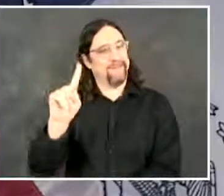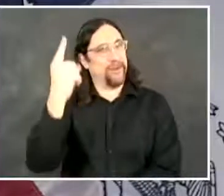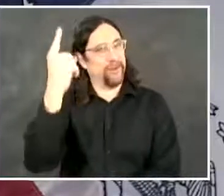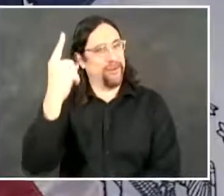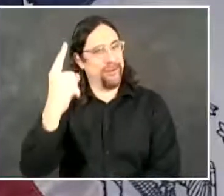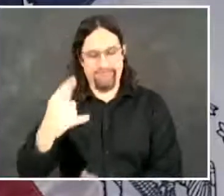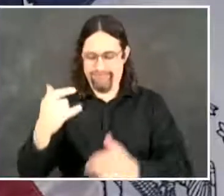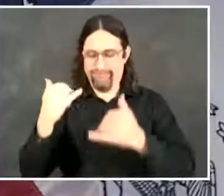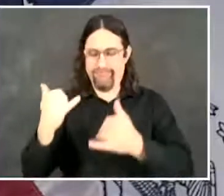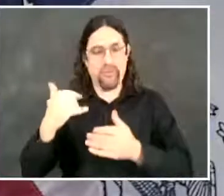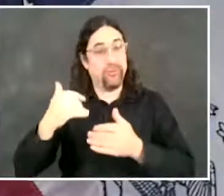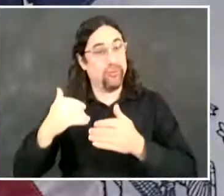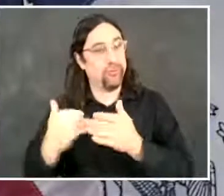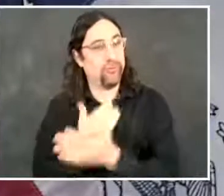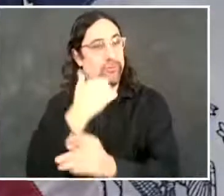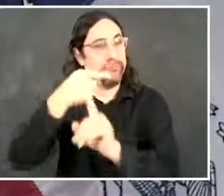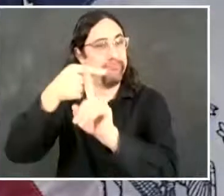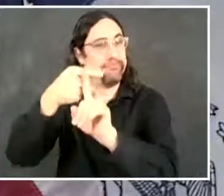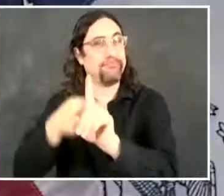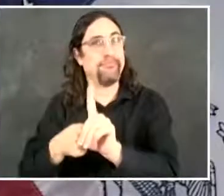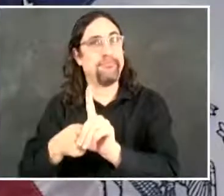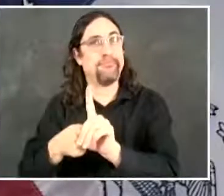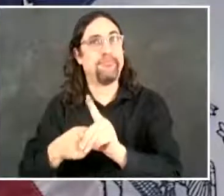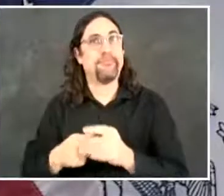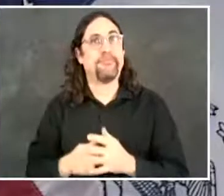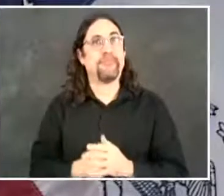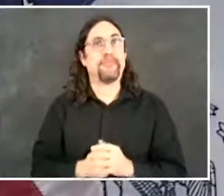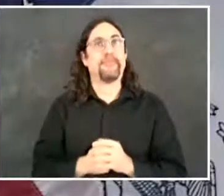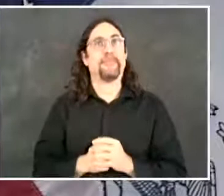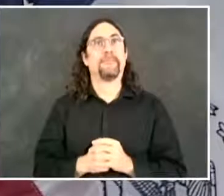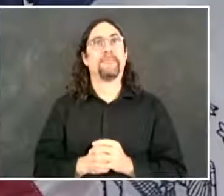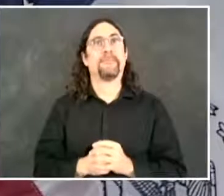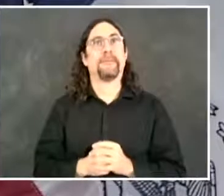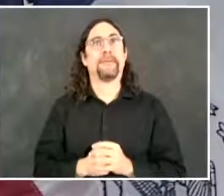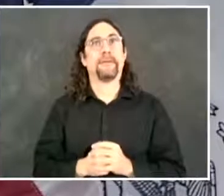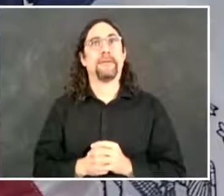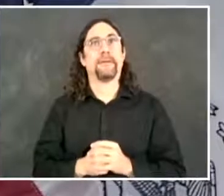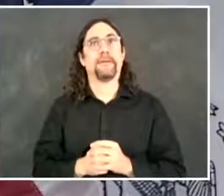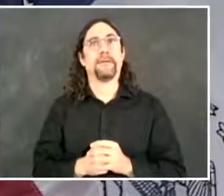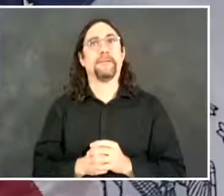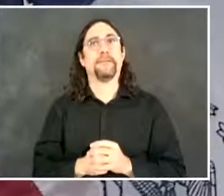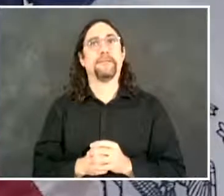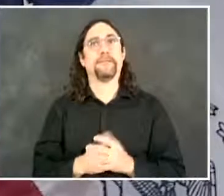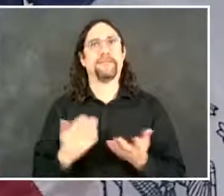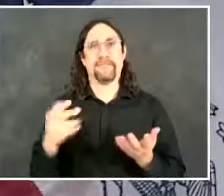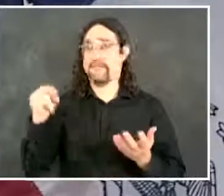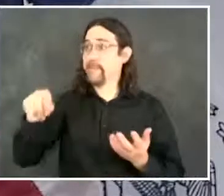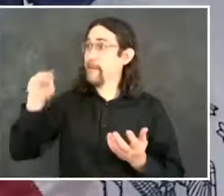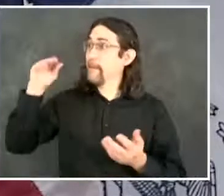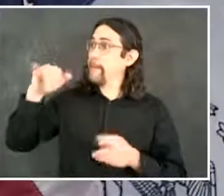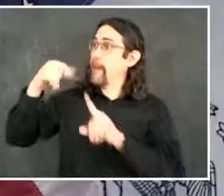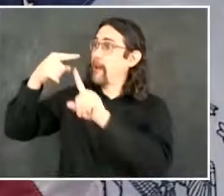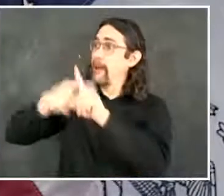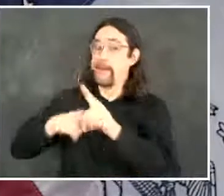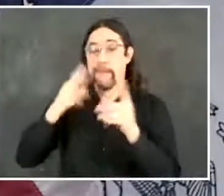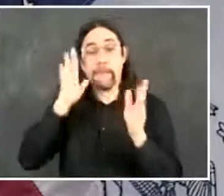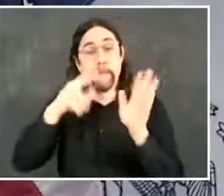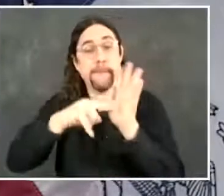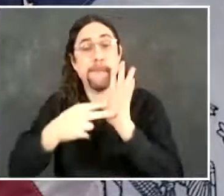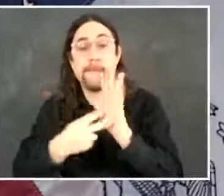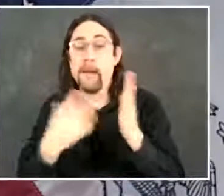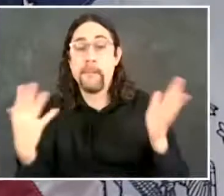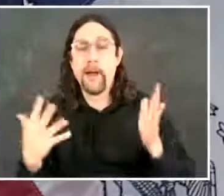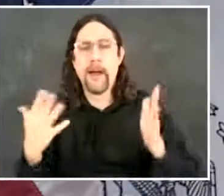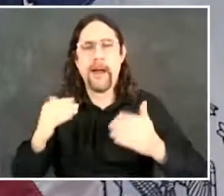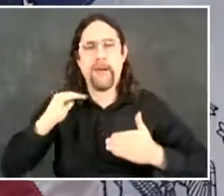month when we make profound progress. March was a shocking month like nothing we've seen in the history of